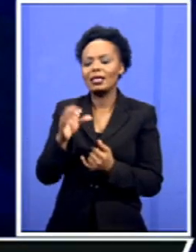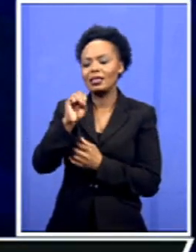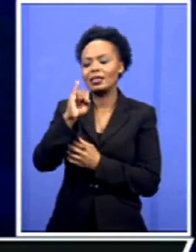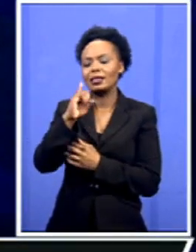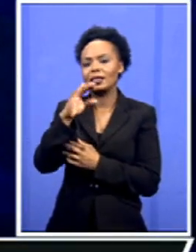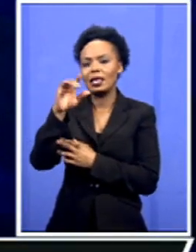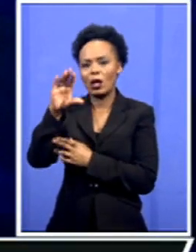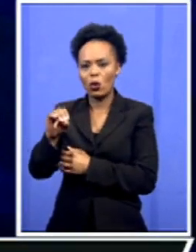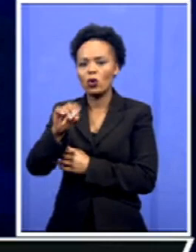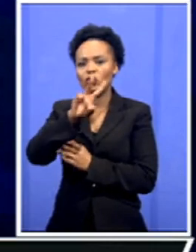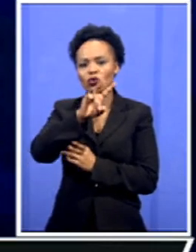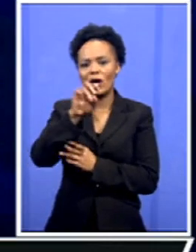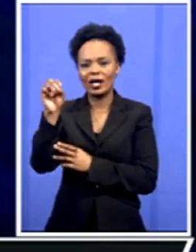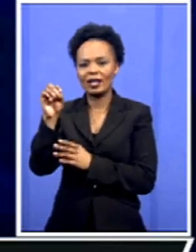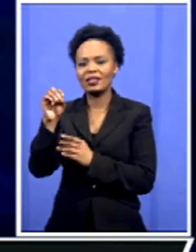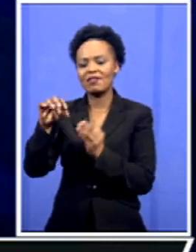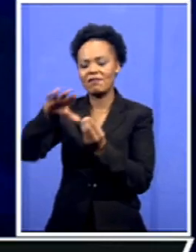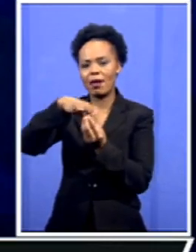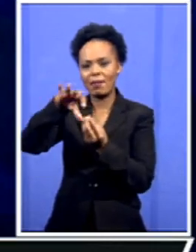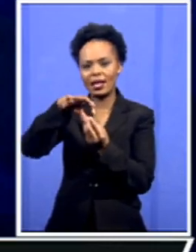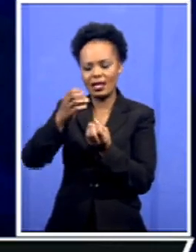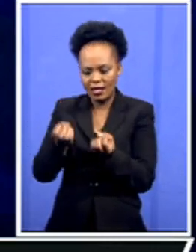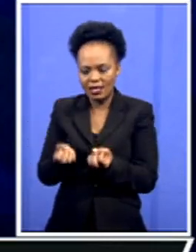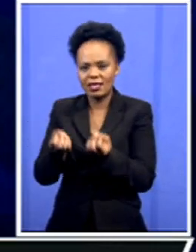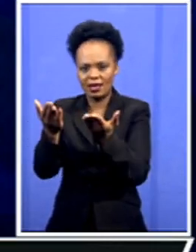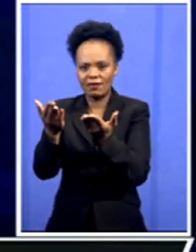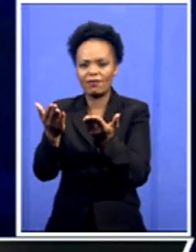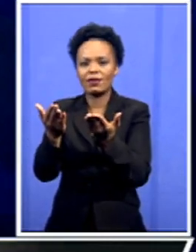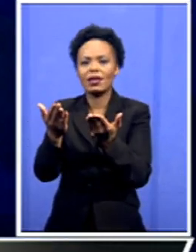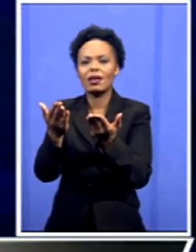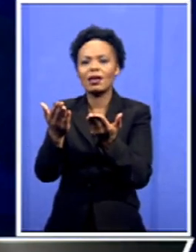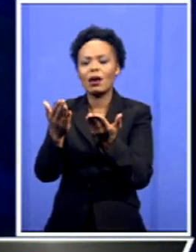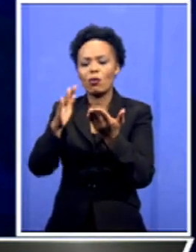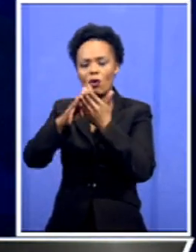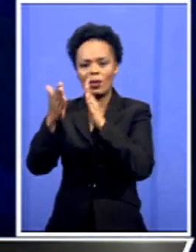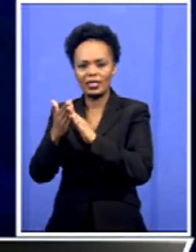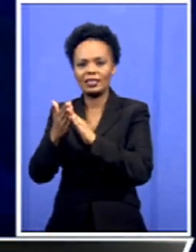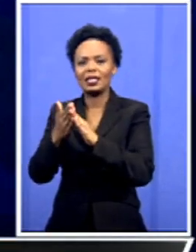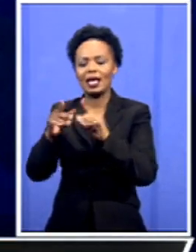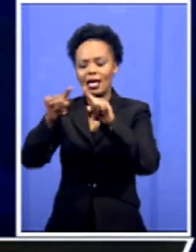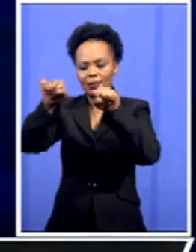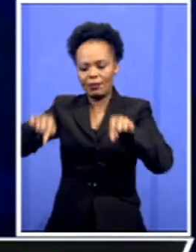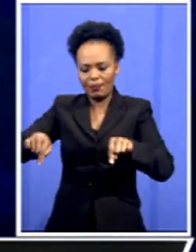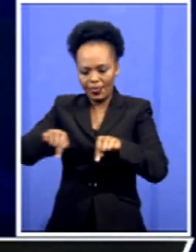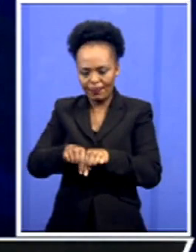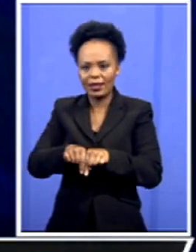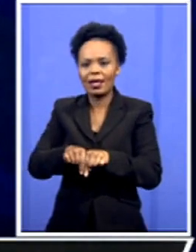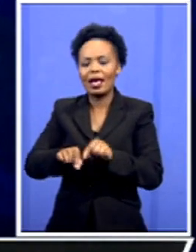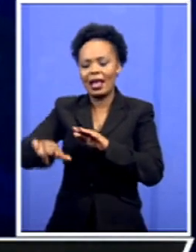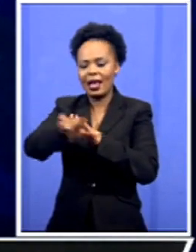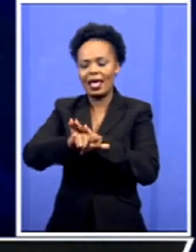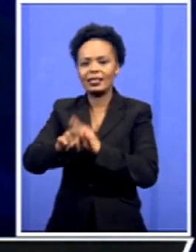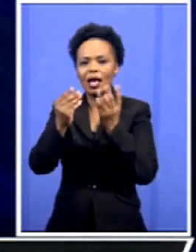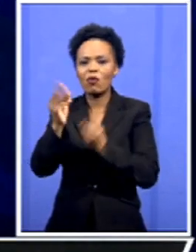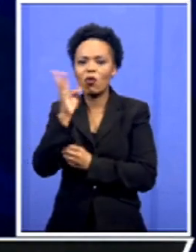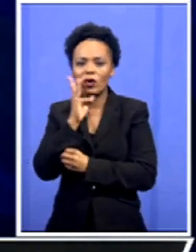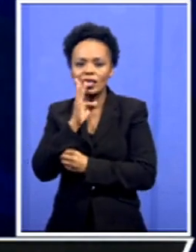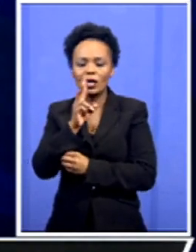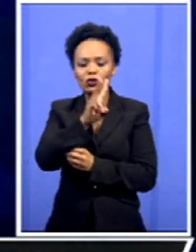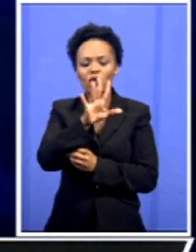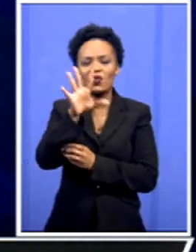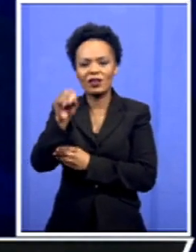200 families in Citadel, where we've offered our people their sight and service, where there's water, there's 250 square meter stands